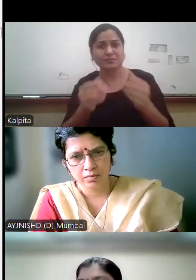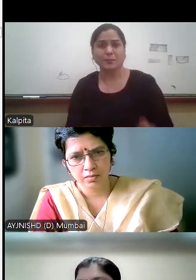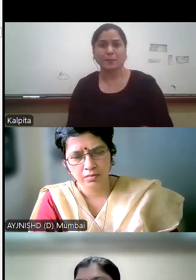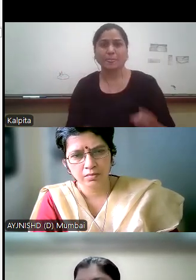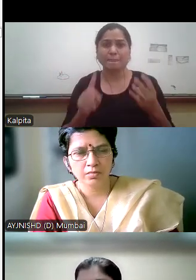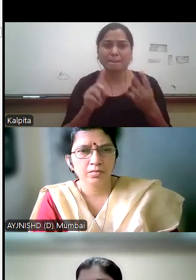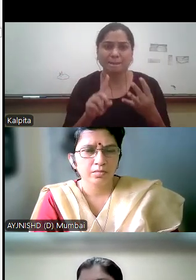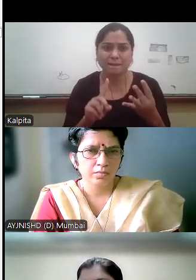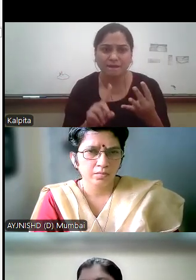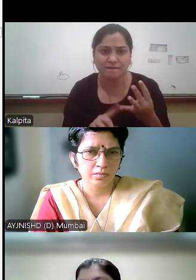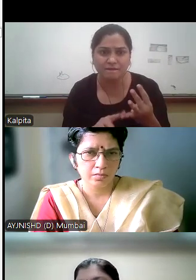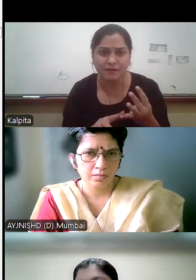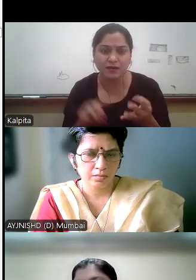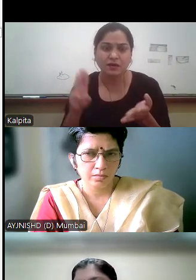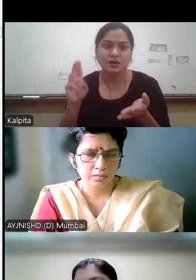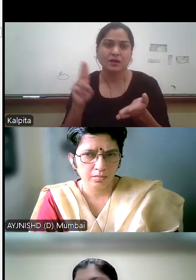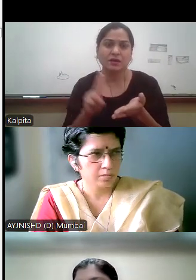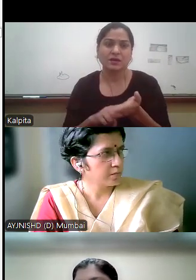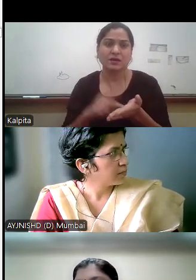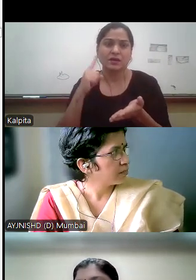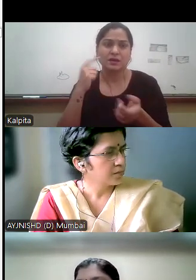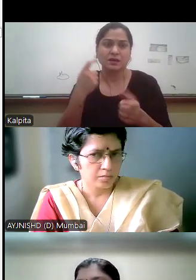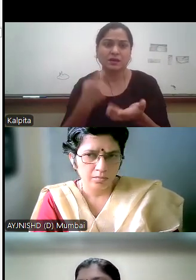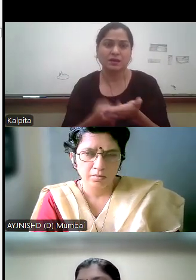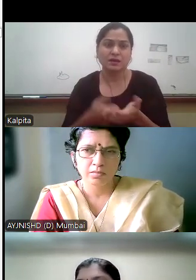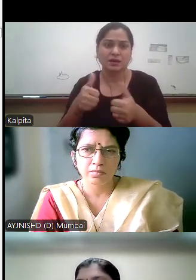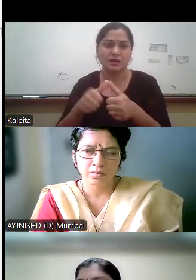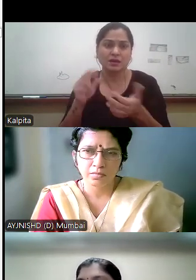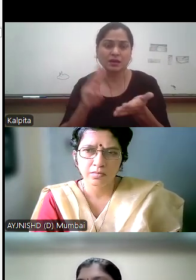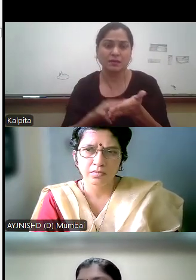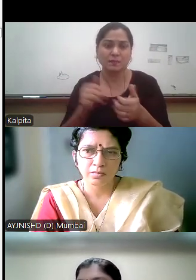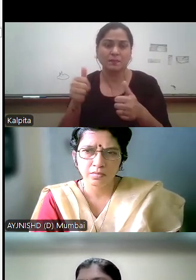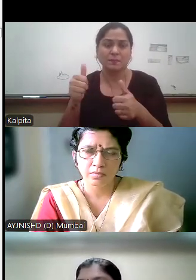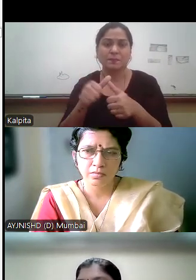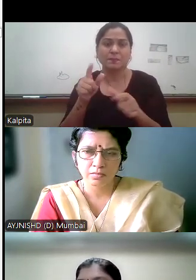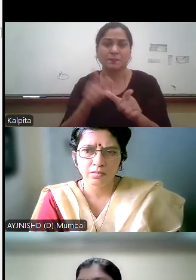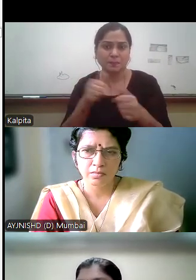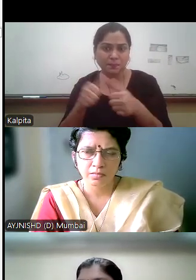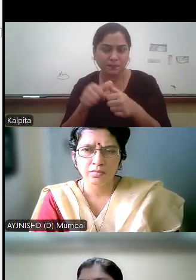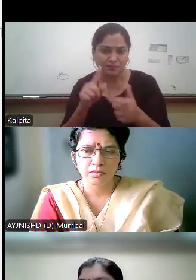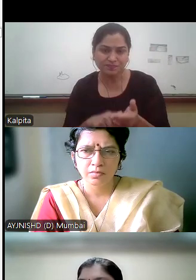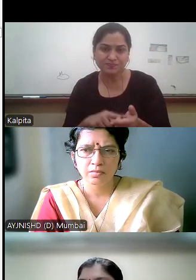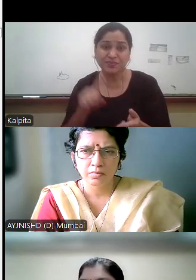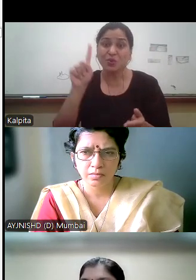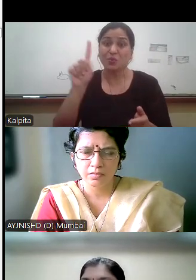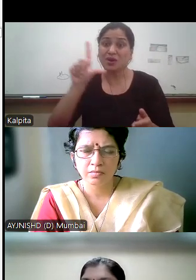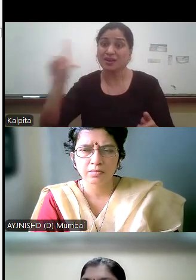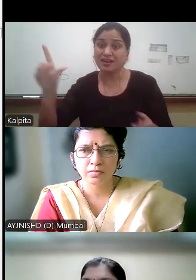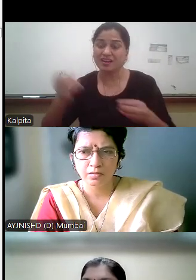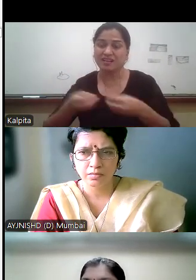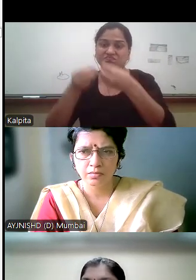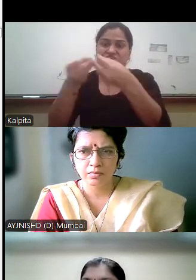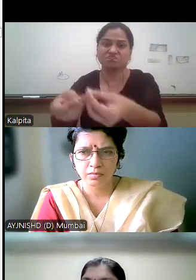health insurance scheme, in which they have to pay a premium, in which they get 1 lakh insurance for OPD services,